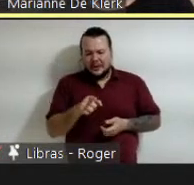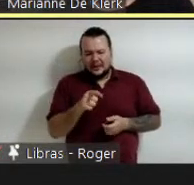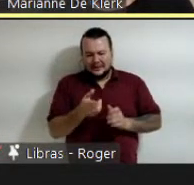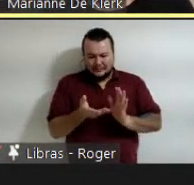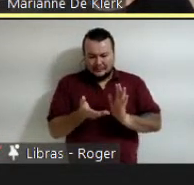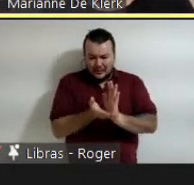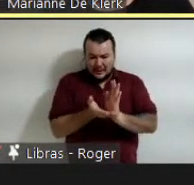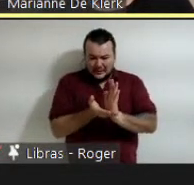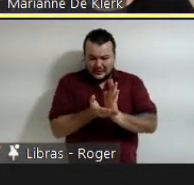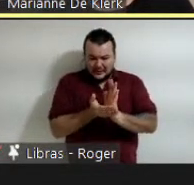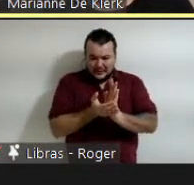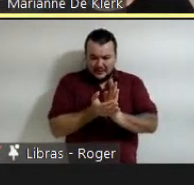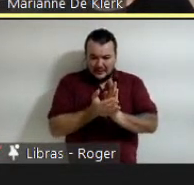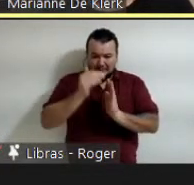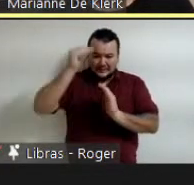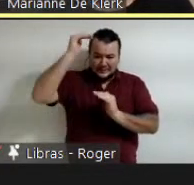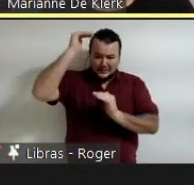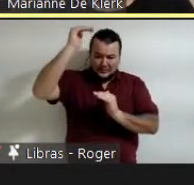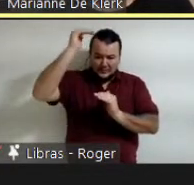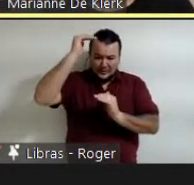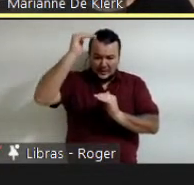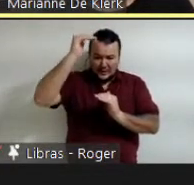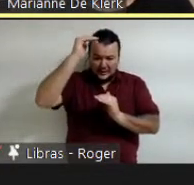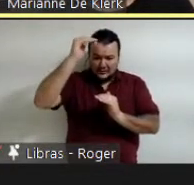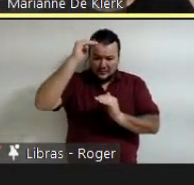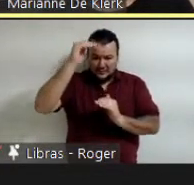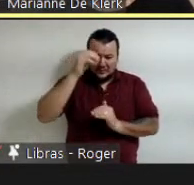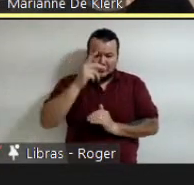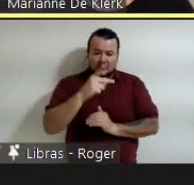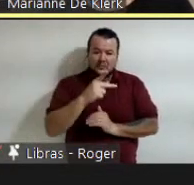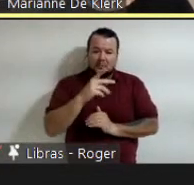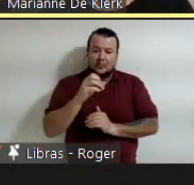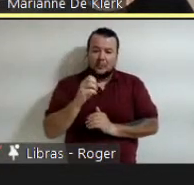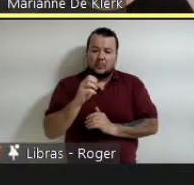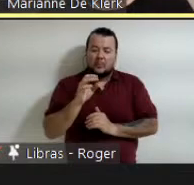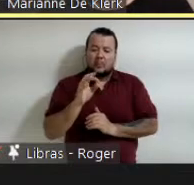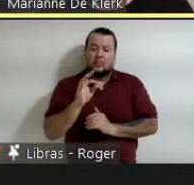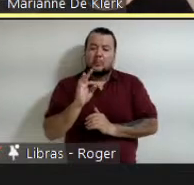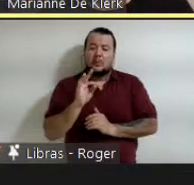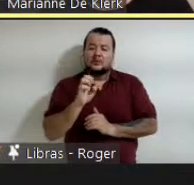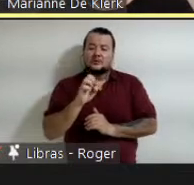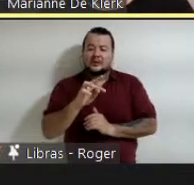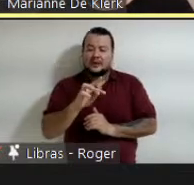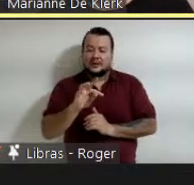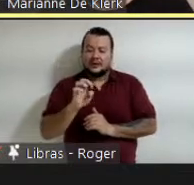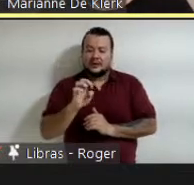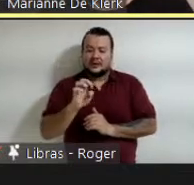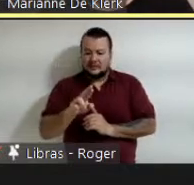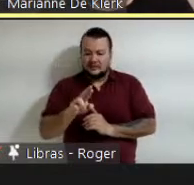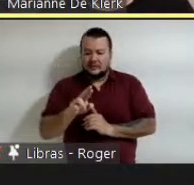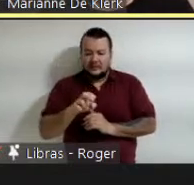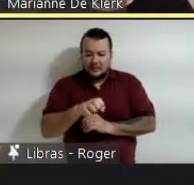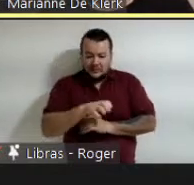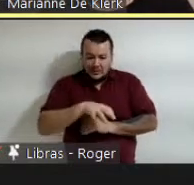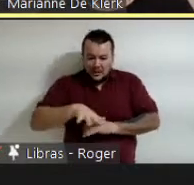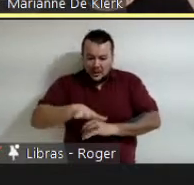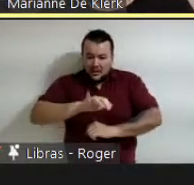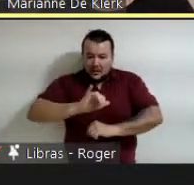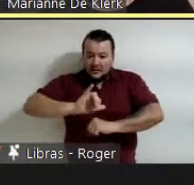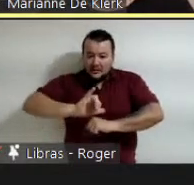Bavarian restaurant now sitting in the central space, which unfortunately is in direct contrast with the intent of this